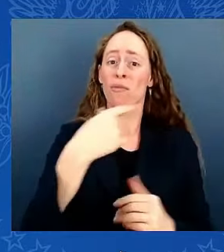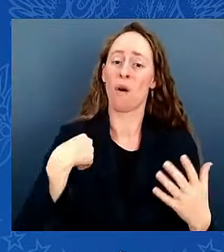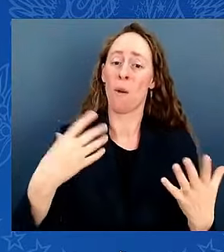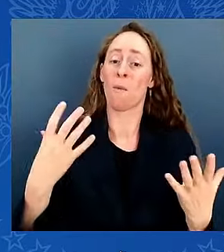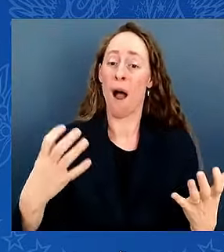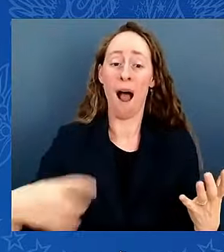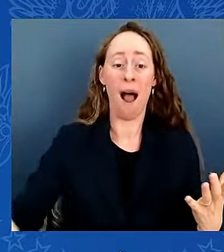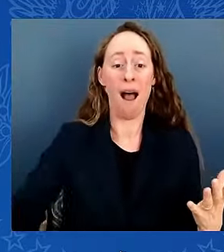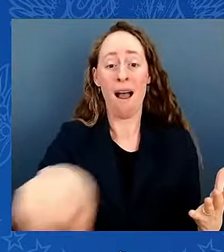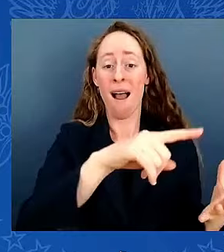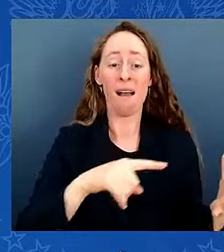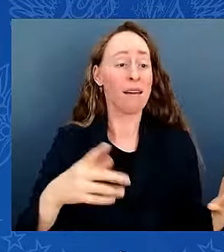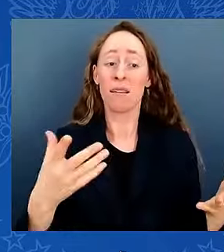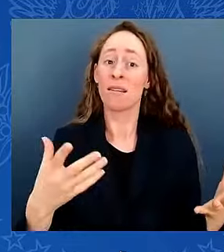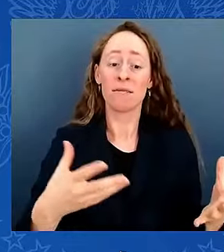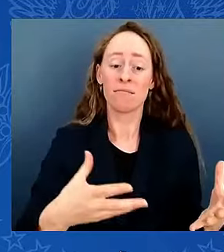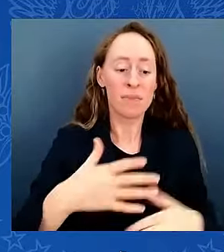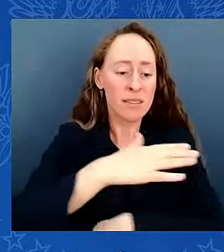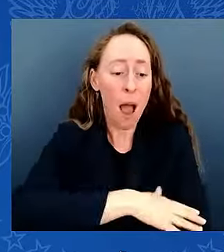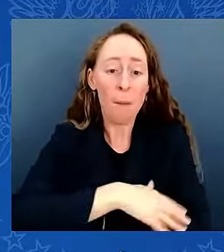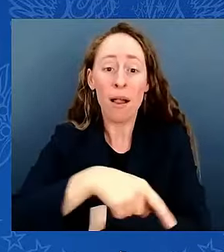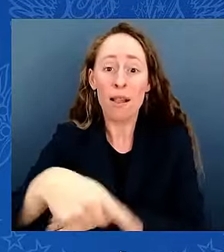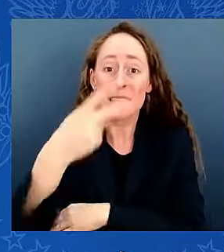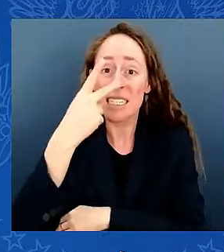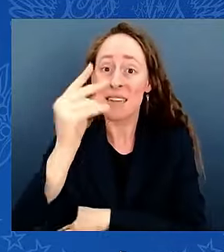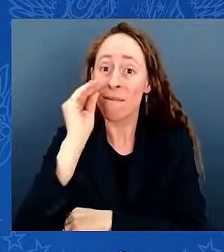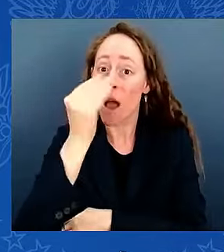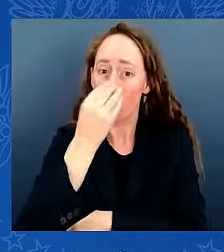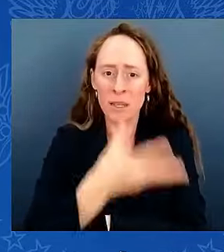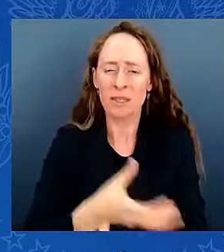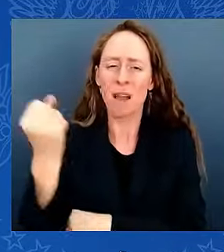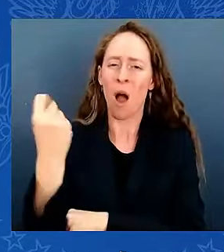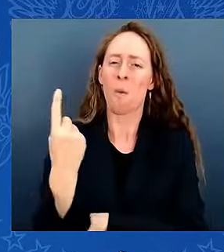very, very special day, this historic day. Thank you all.